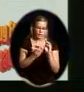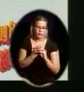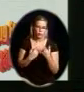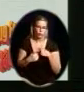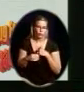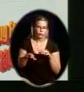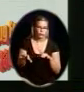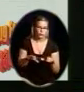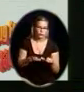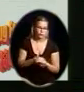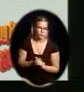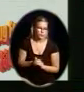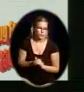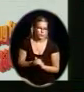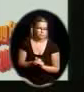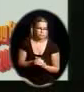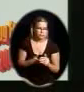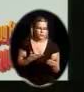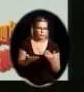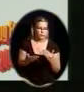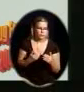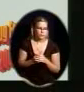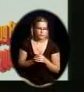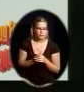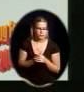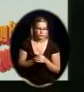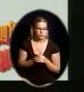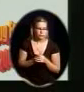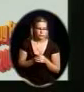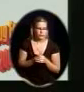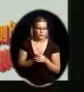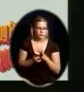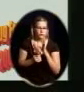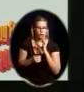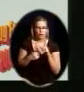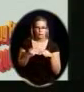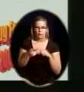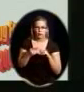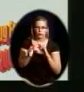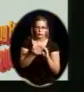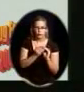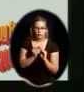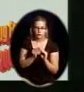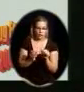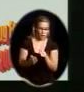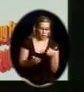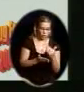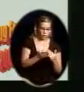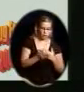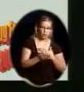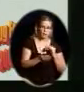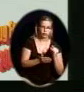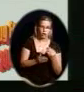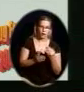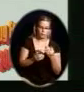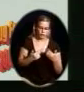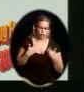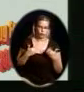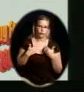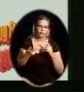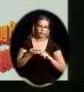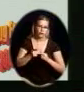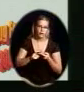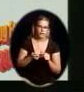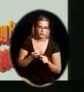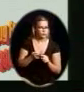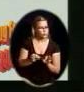do. It might be, when we're talking about community, the other part of my job is Youth Friends. That's